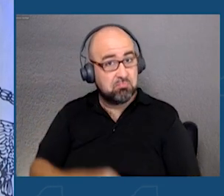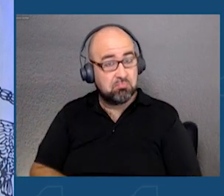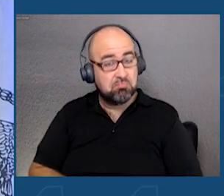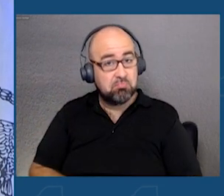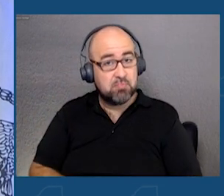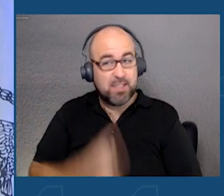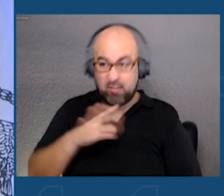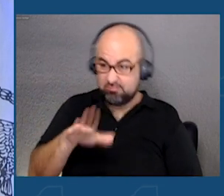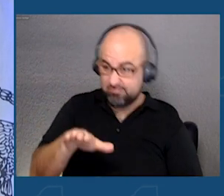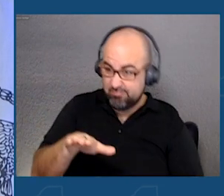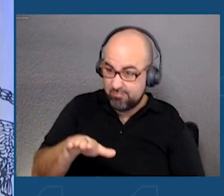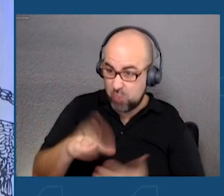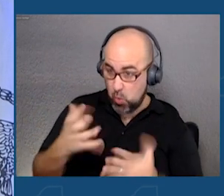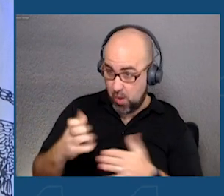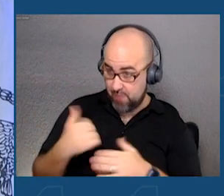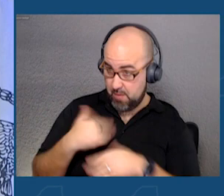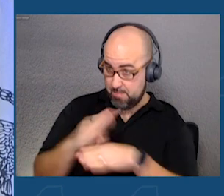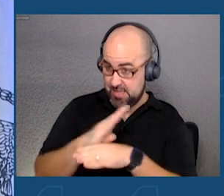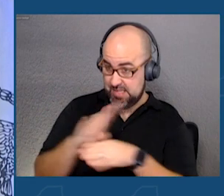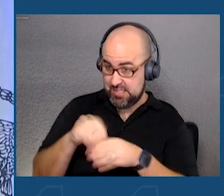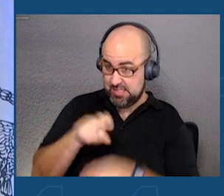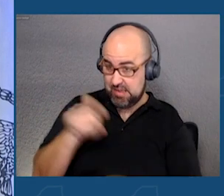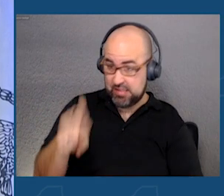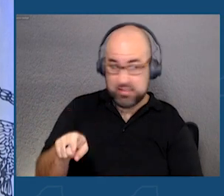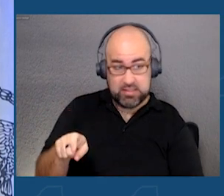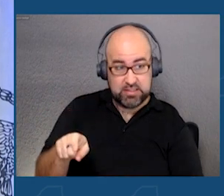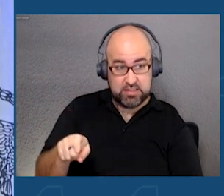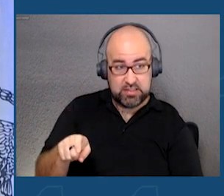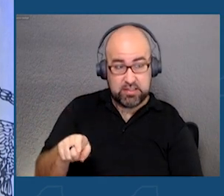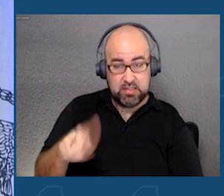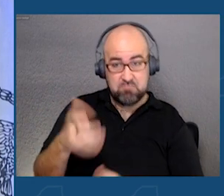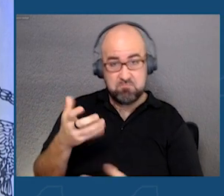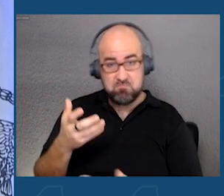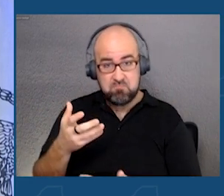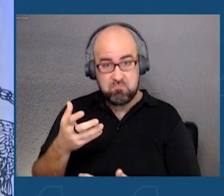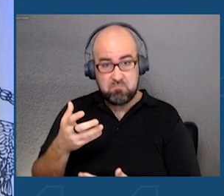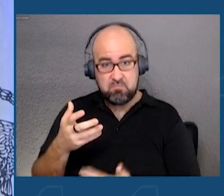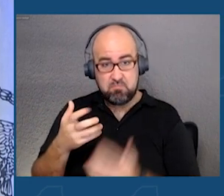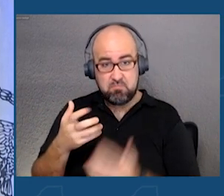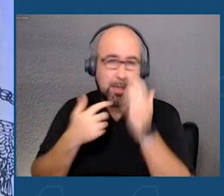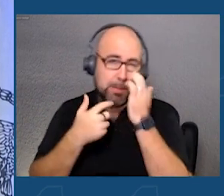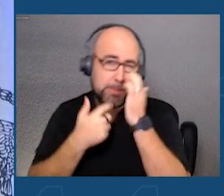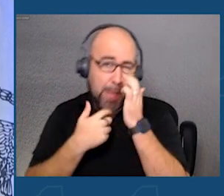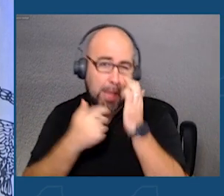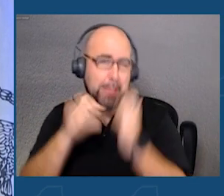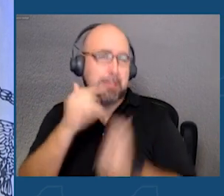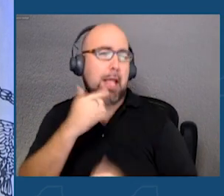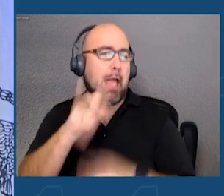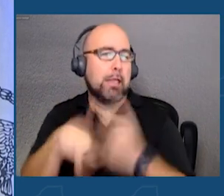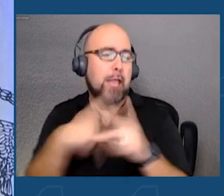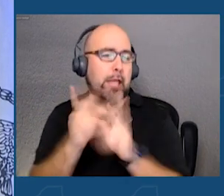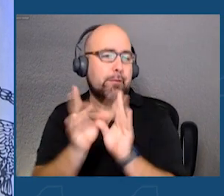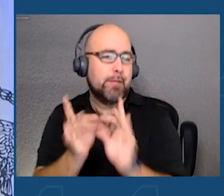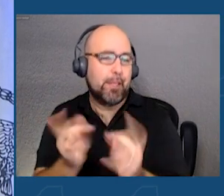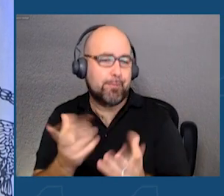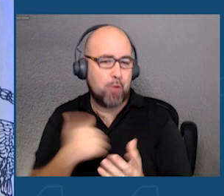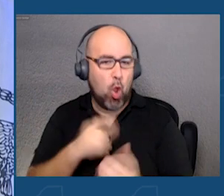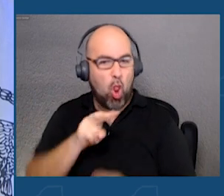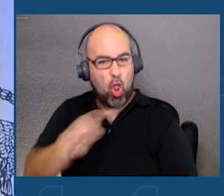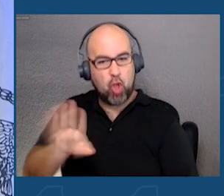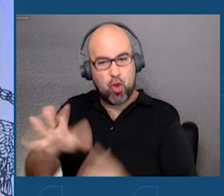business in Texas? I just say things like that. You know, look at your football team. I mean, it's just, you